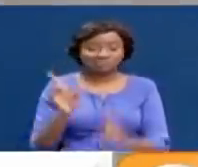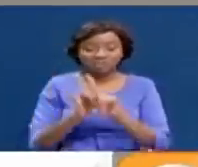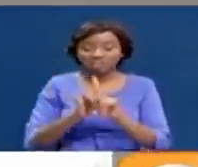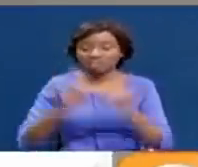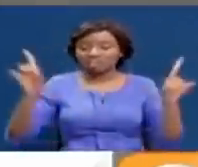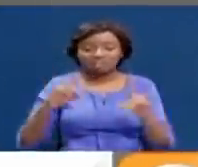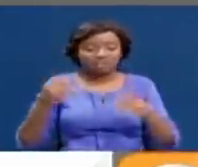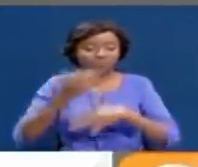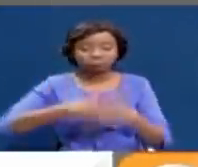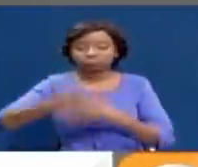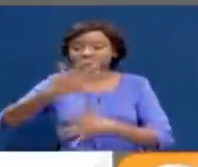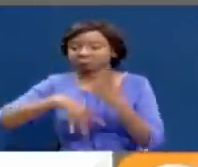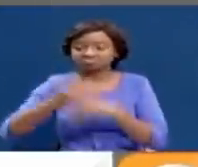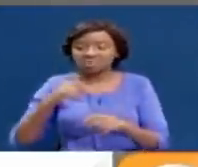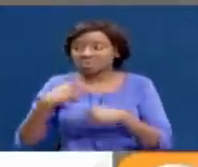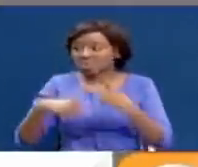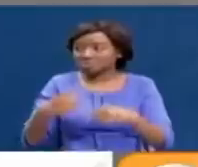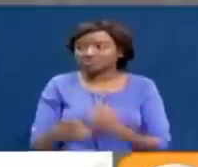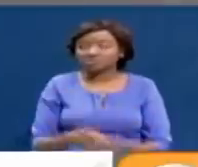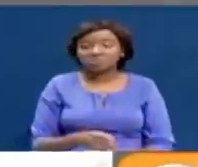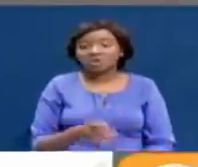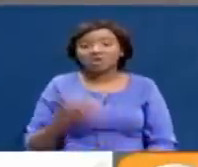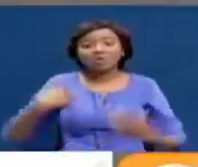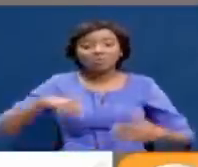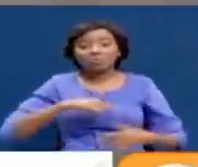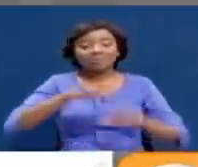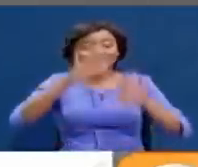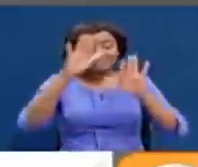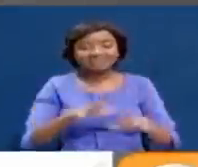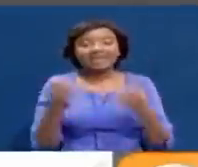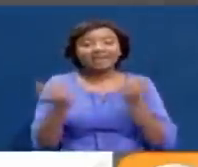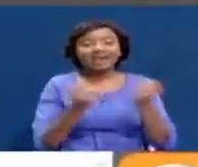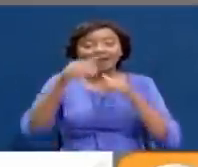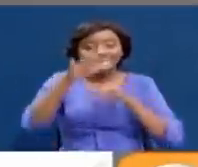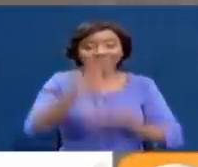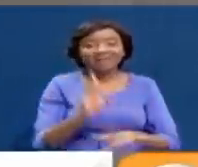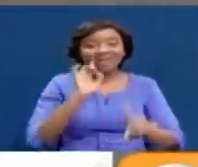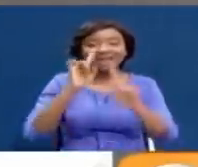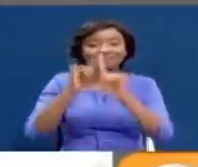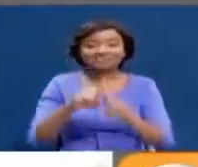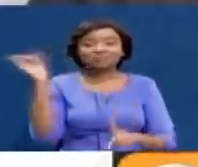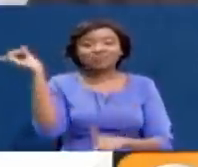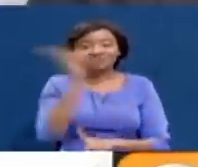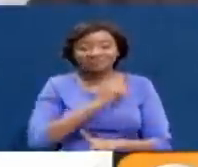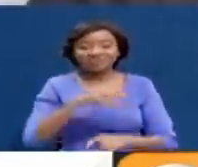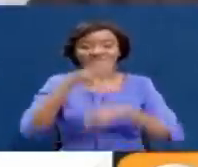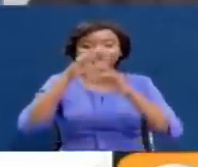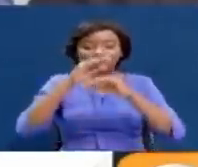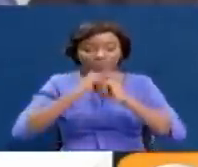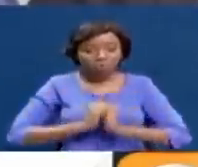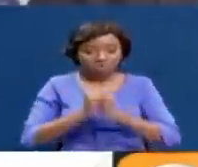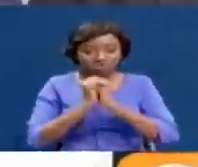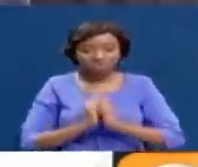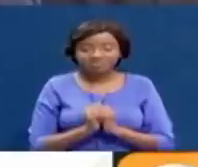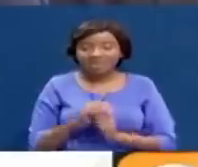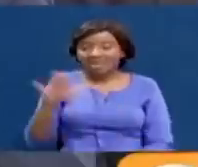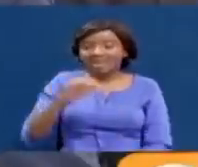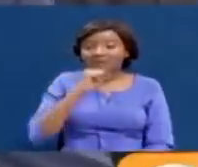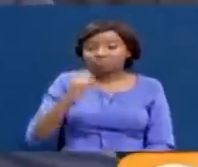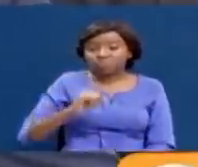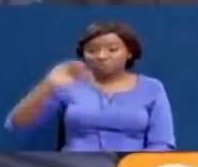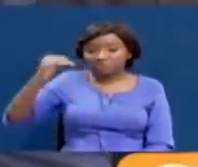distancing rules. Sir, mutaka parking paka maisha kumaliza kuswali. What is going on in Old Town